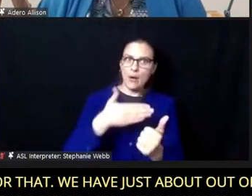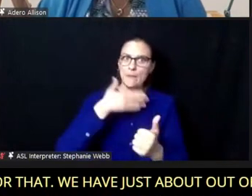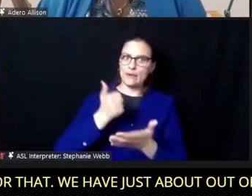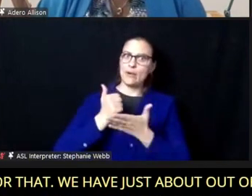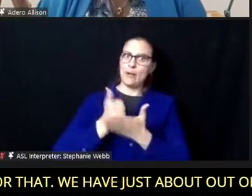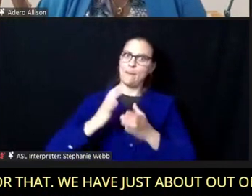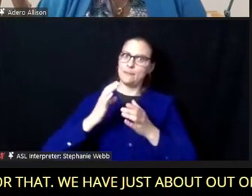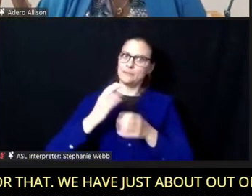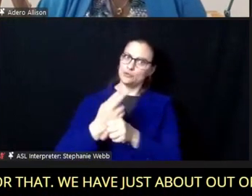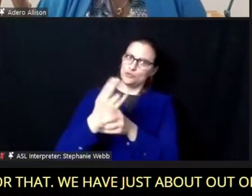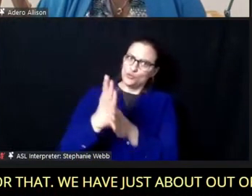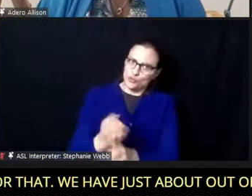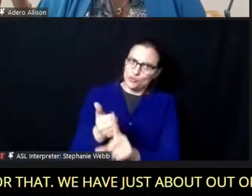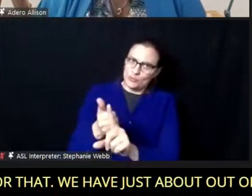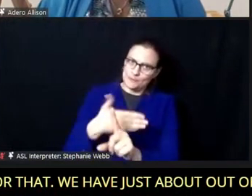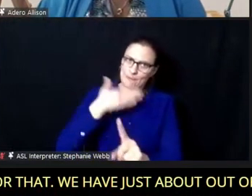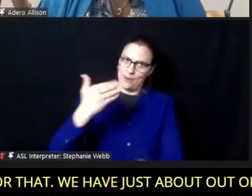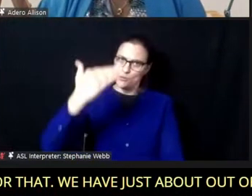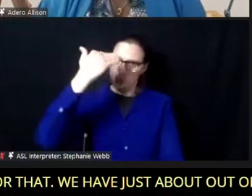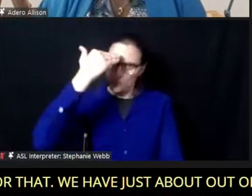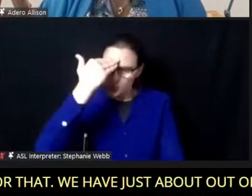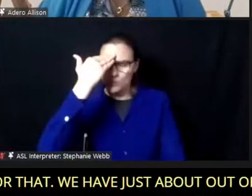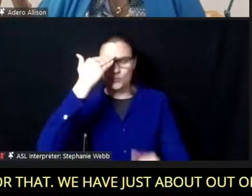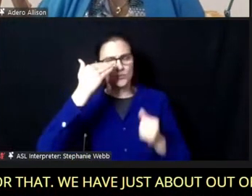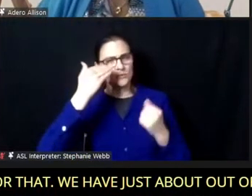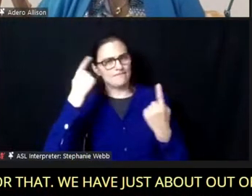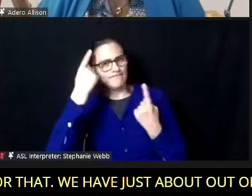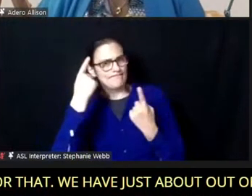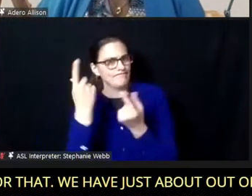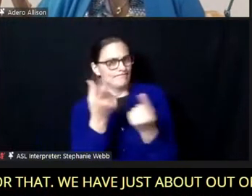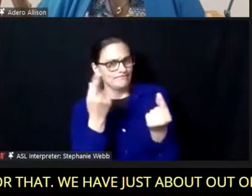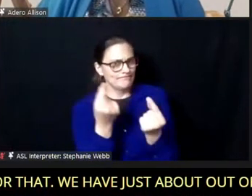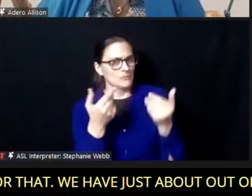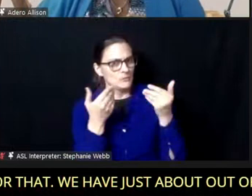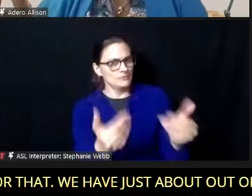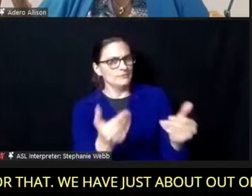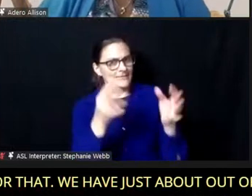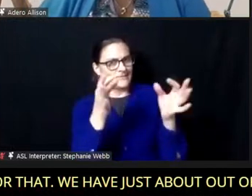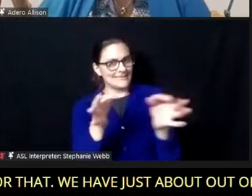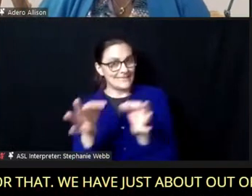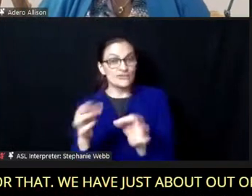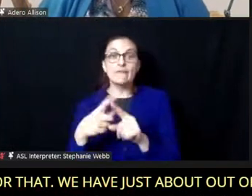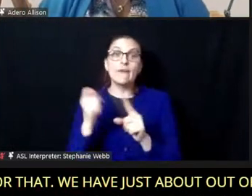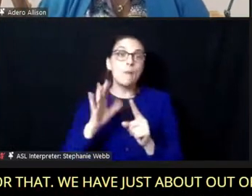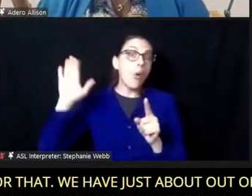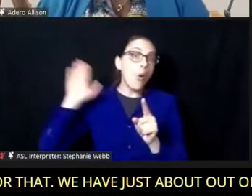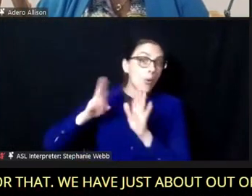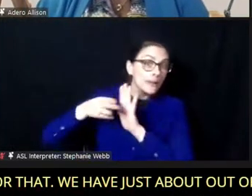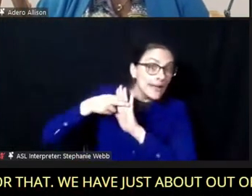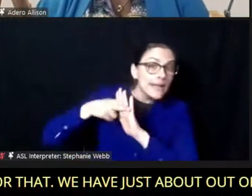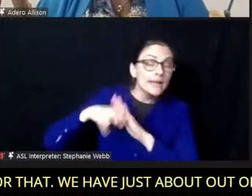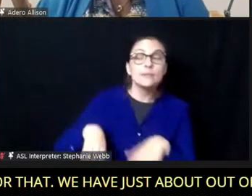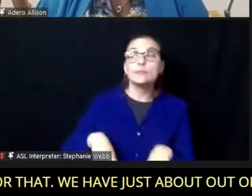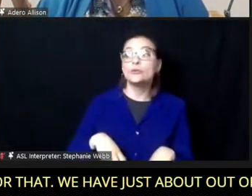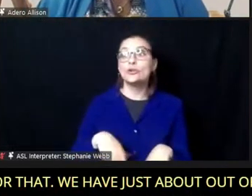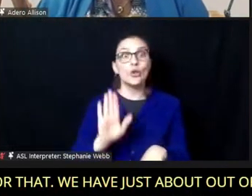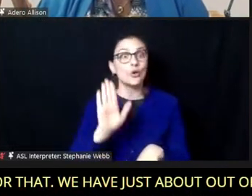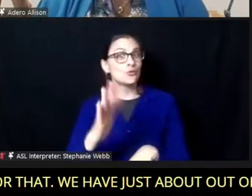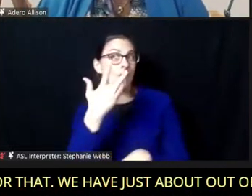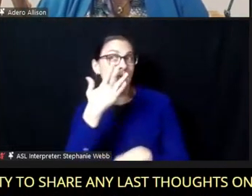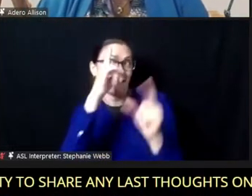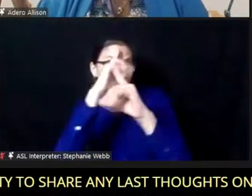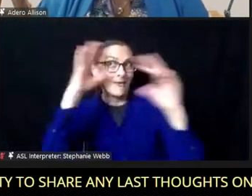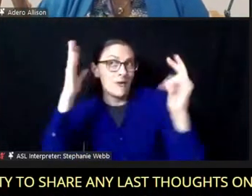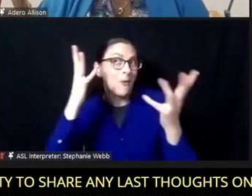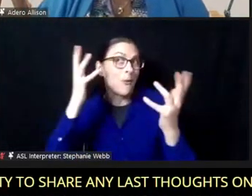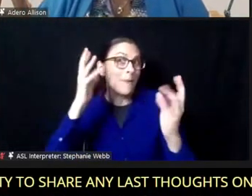on your reaction to the old labels, and maybe I think kind of pie in the sky, what information would be helpful for you in the future, or you think for